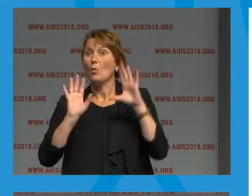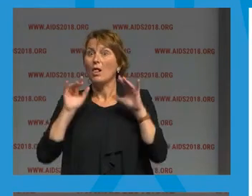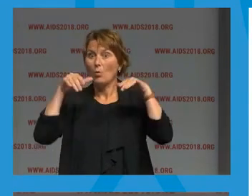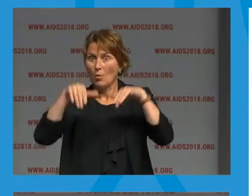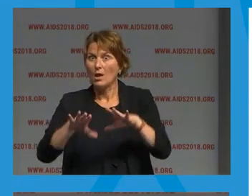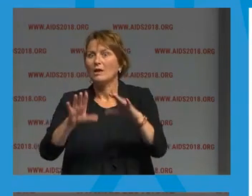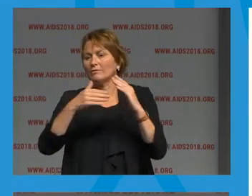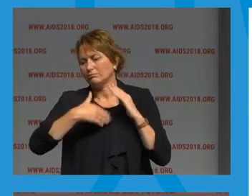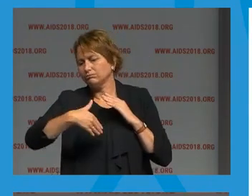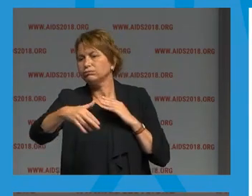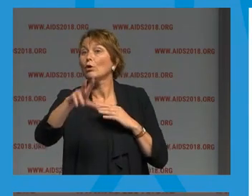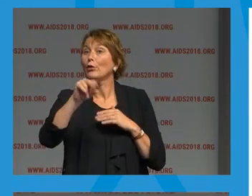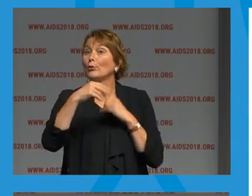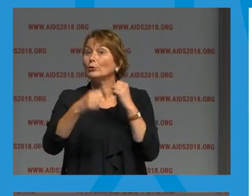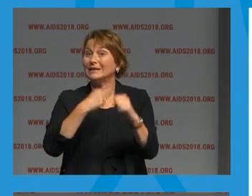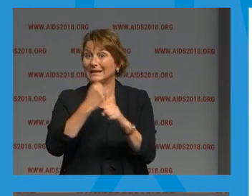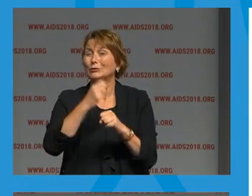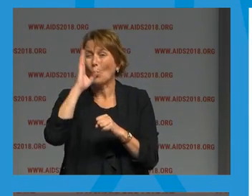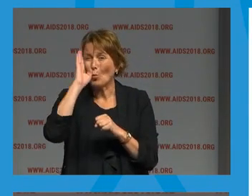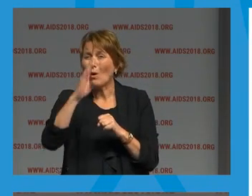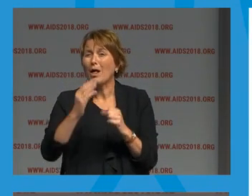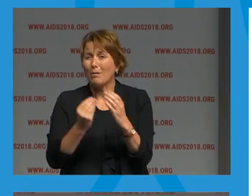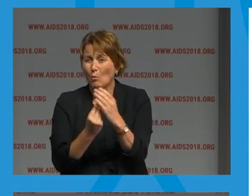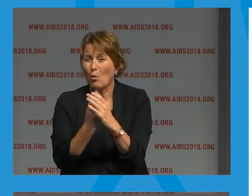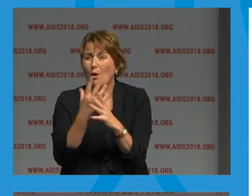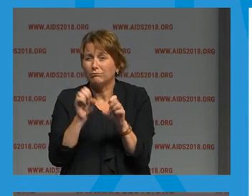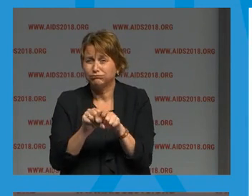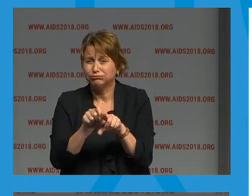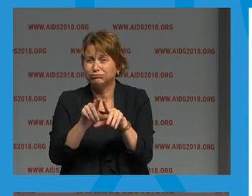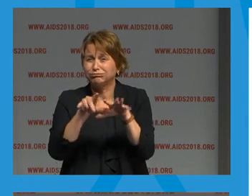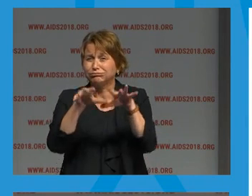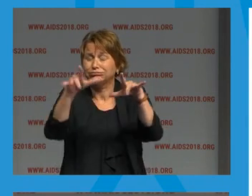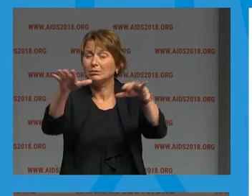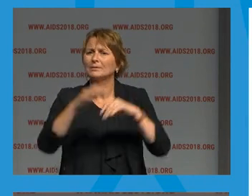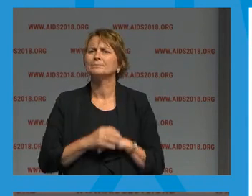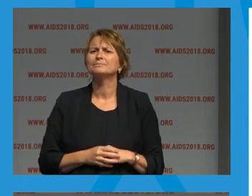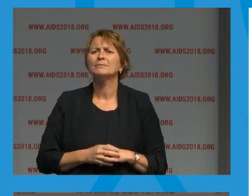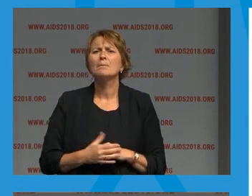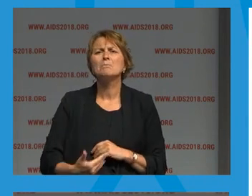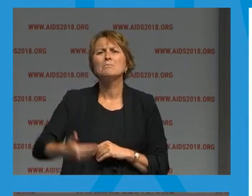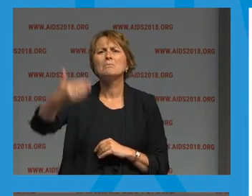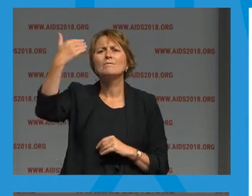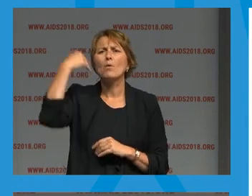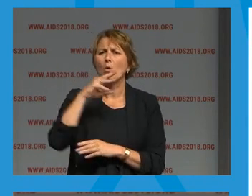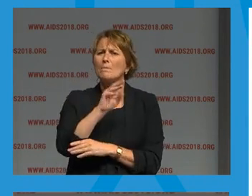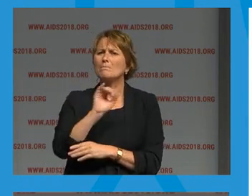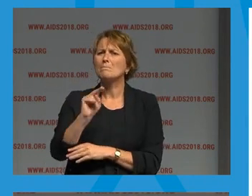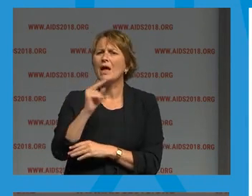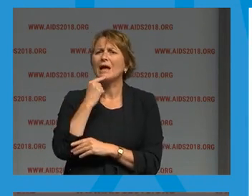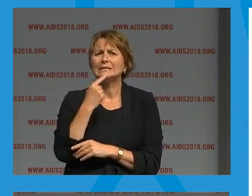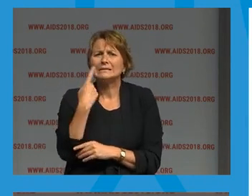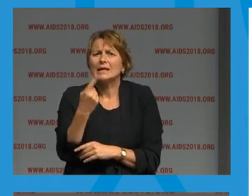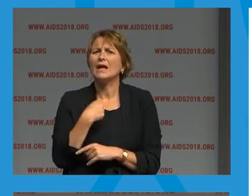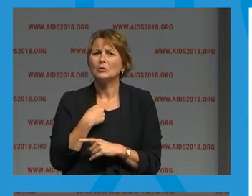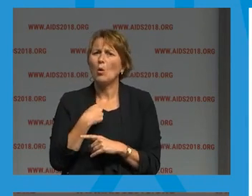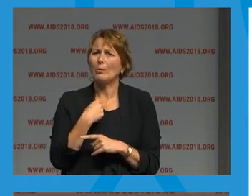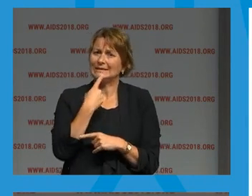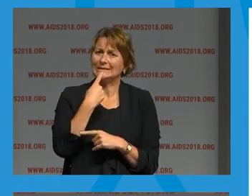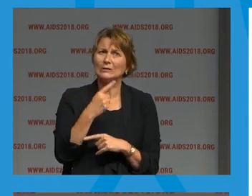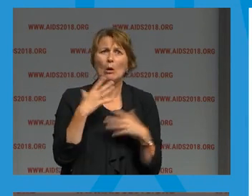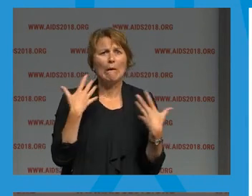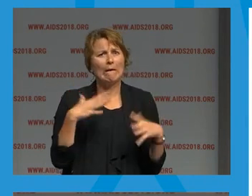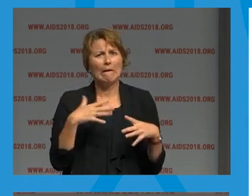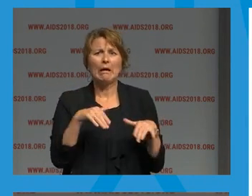decades. But what have we learned since Jonathan Mann spoke about complacency? We've learned, as